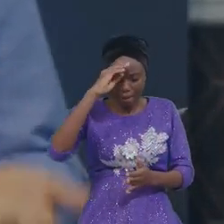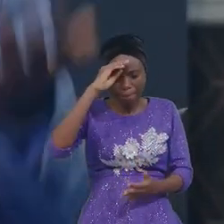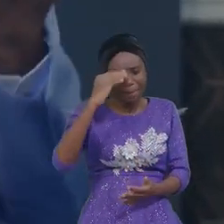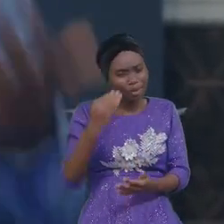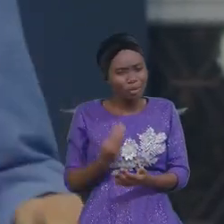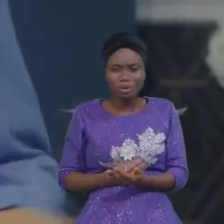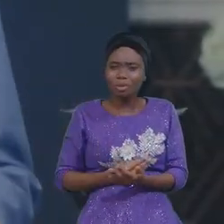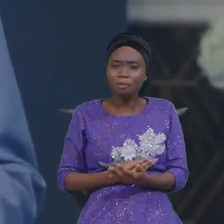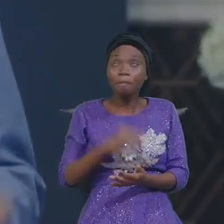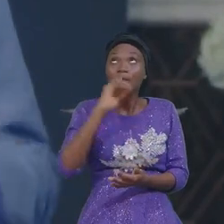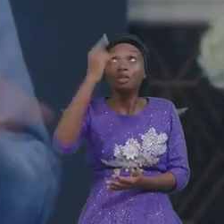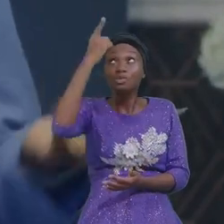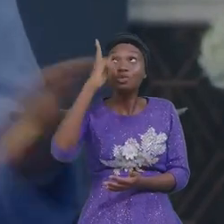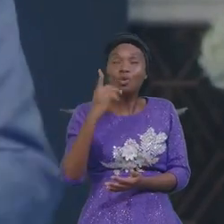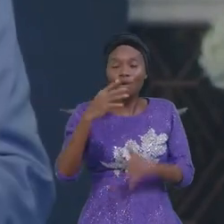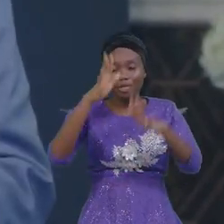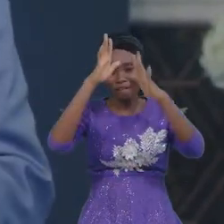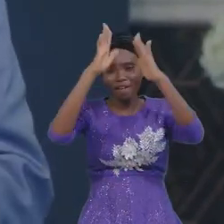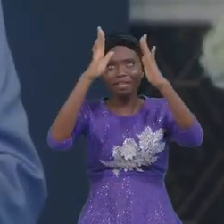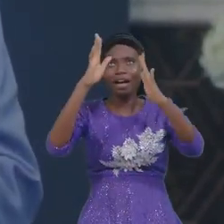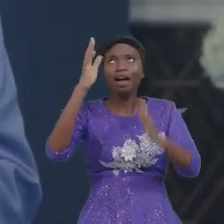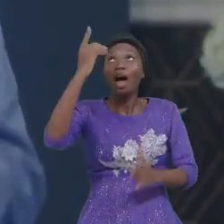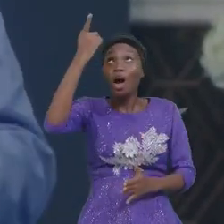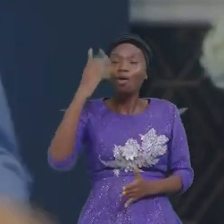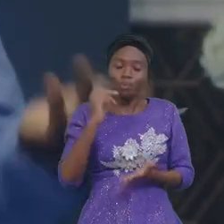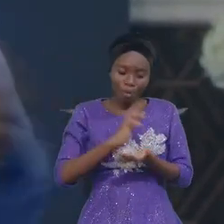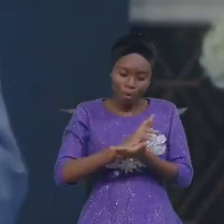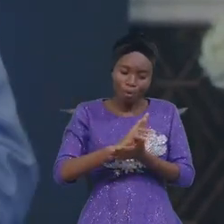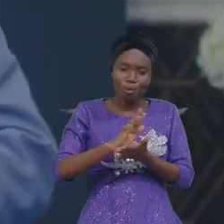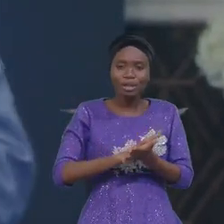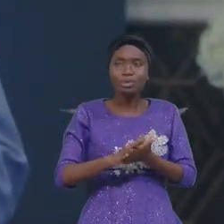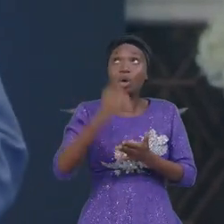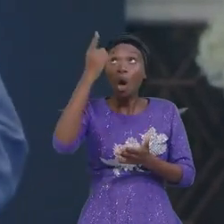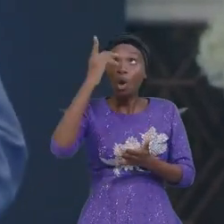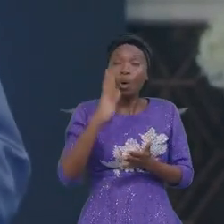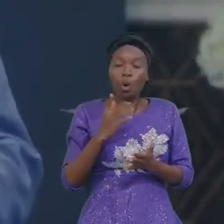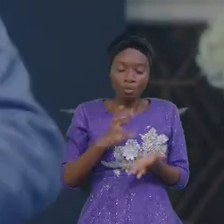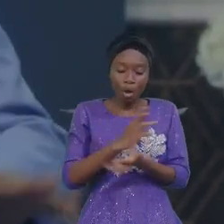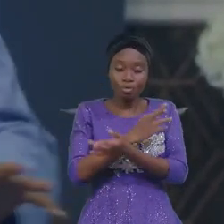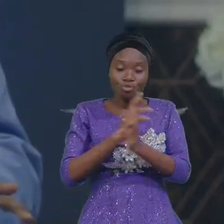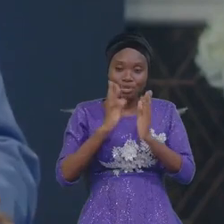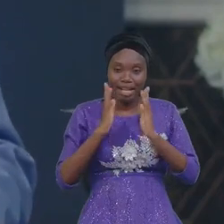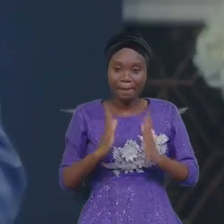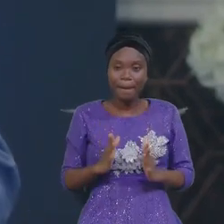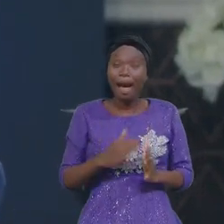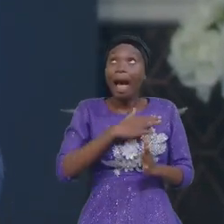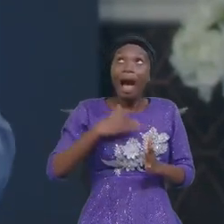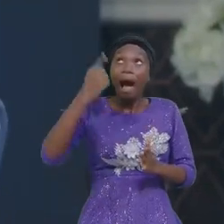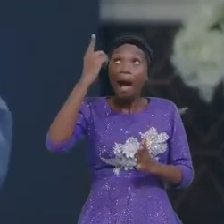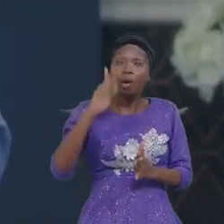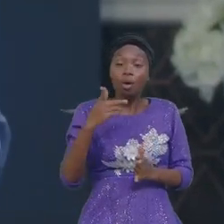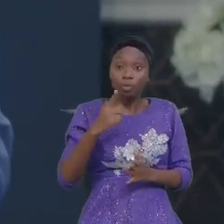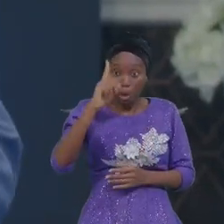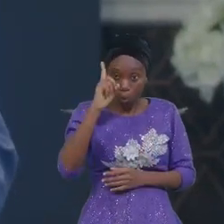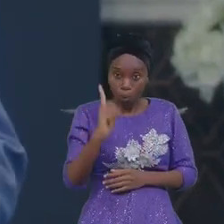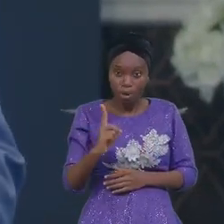God the Father, God the righteous, God the Redeemer, and God the one